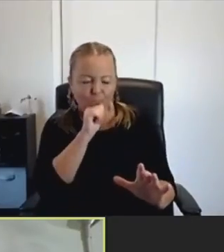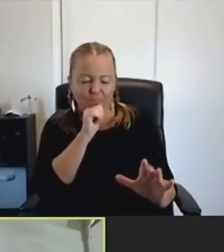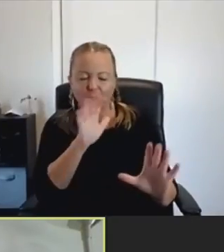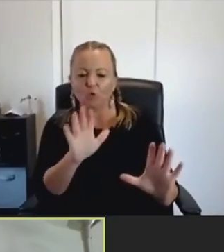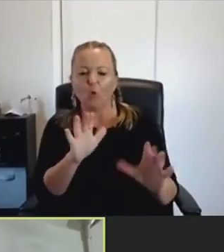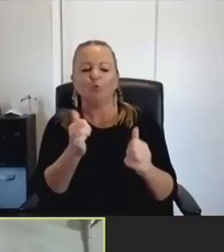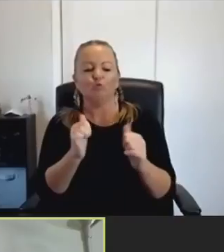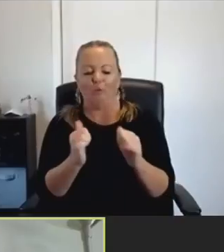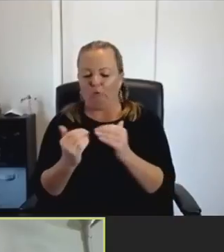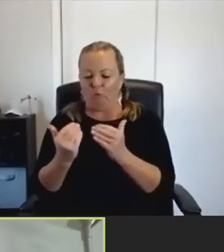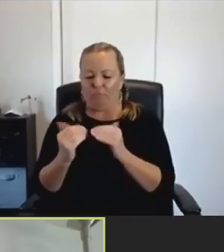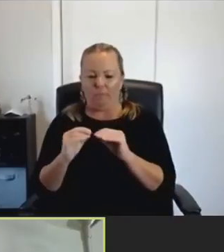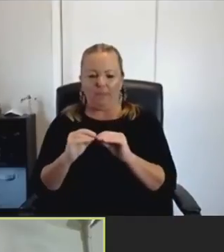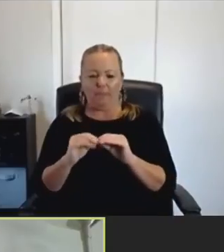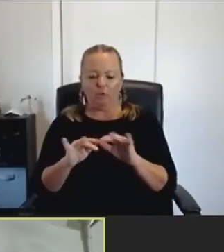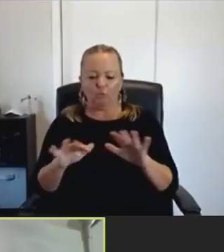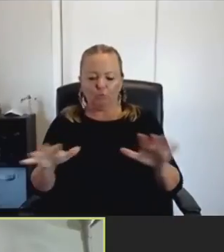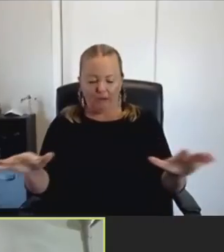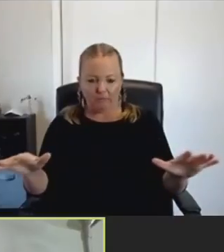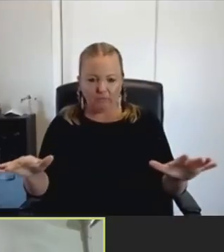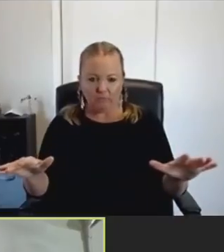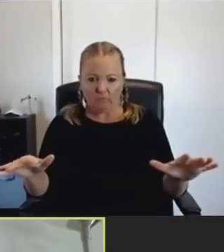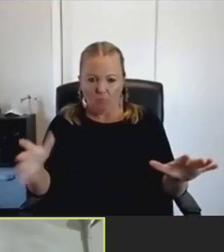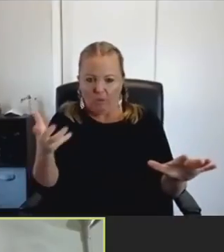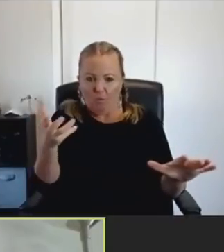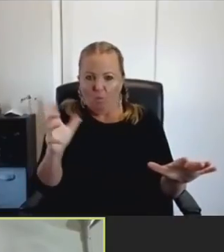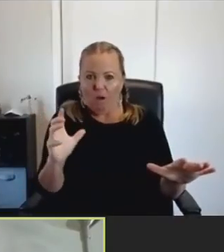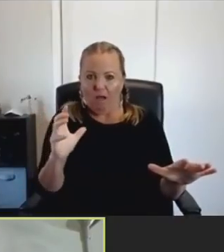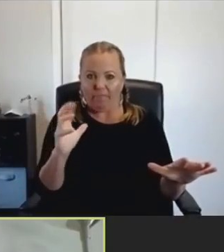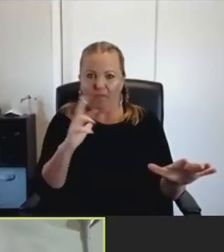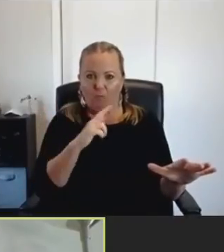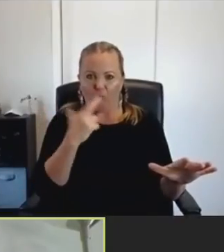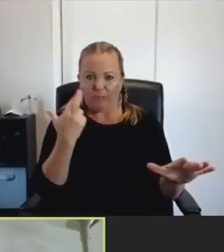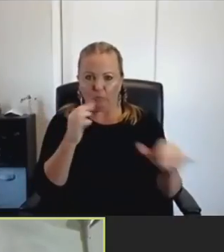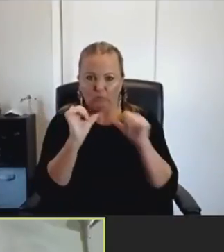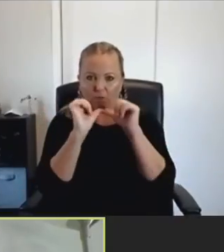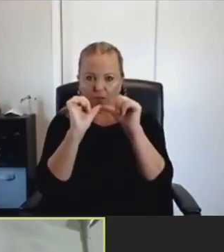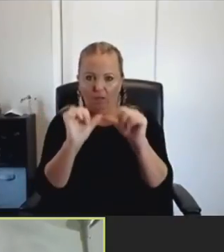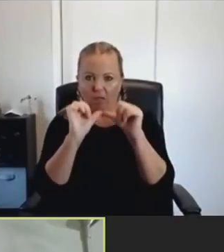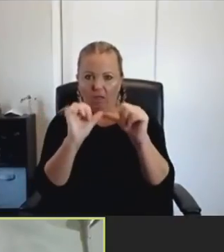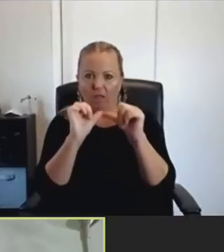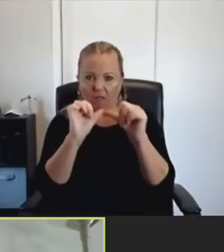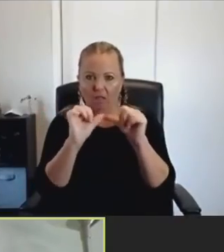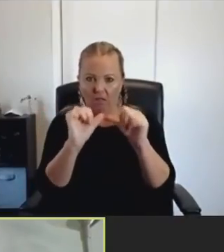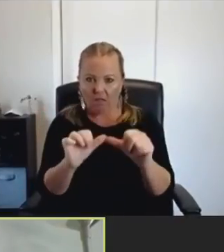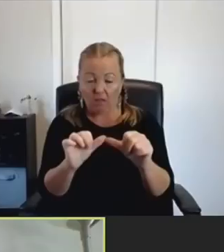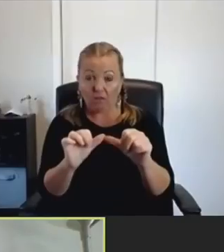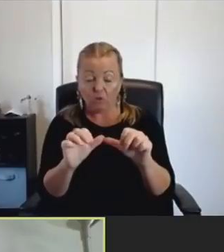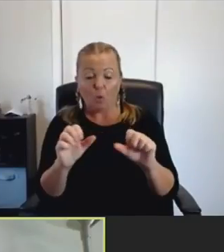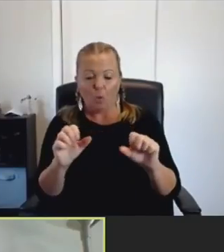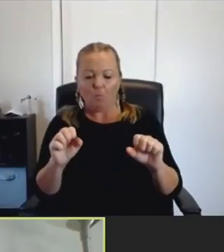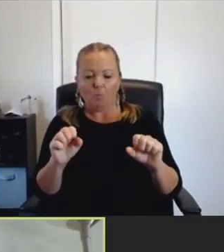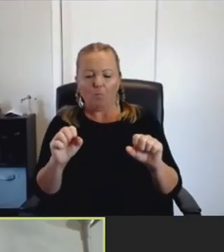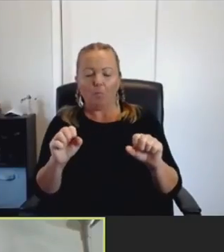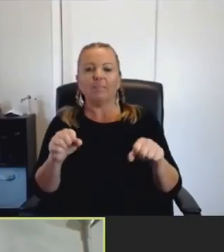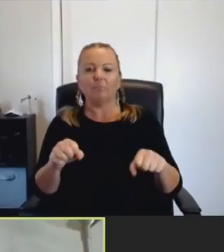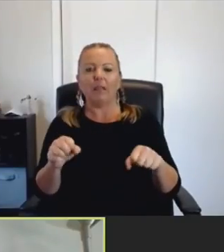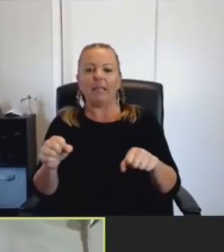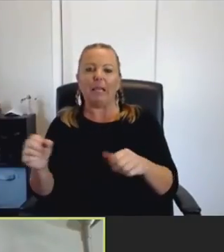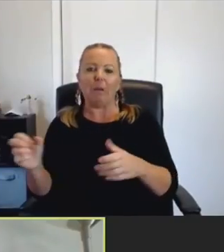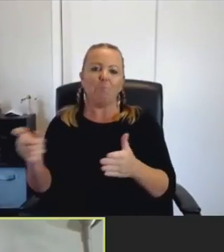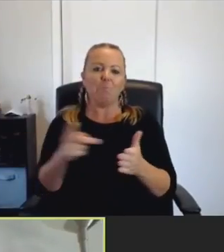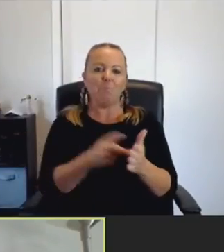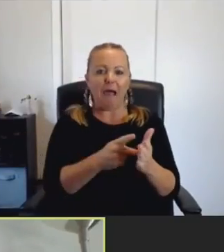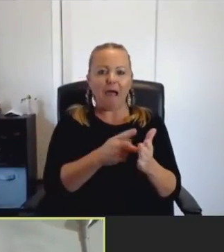to limit the spread or the risk of spread to our community. So do we have the potential to go back to orange